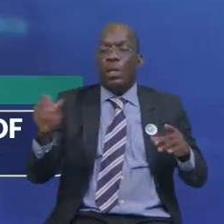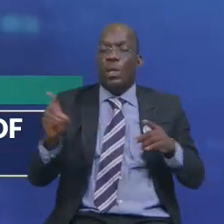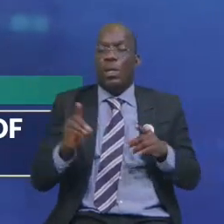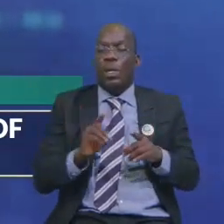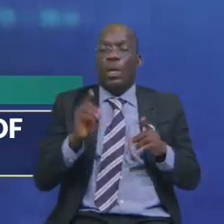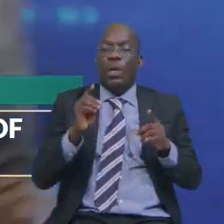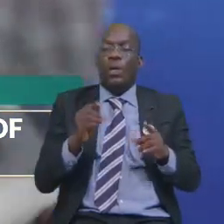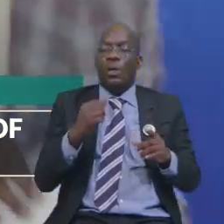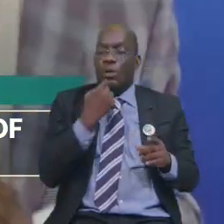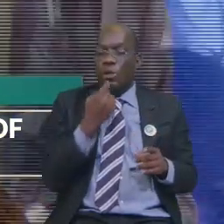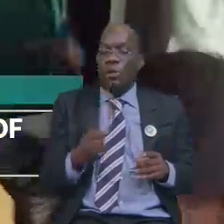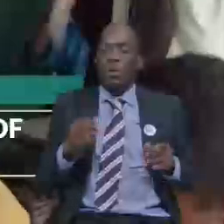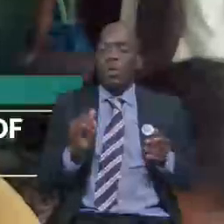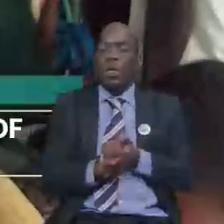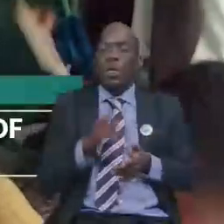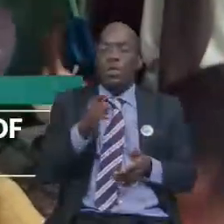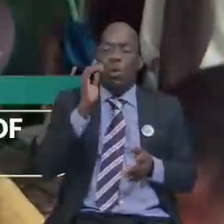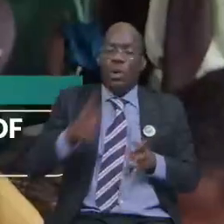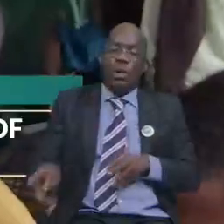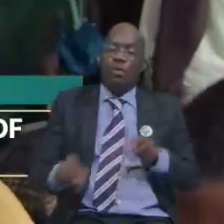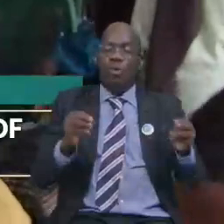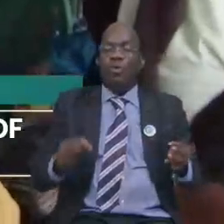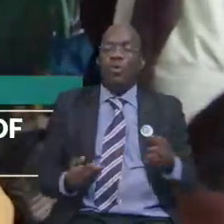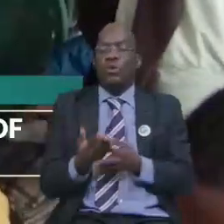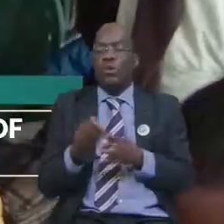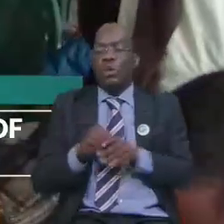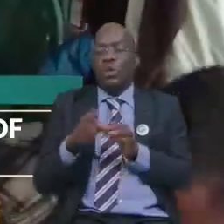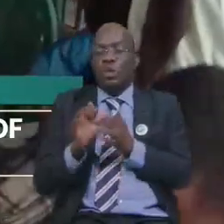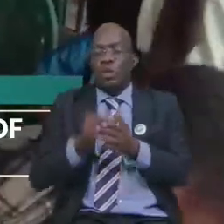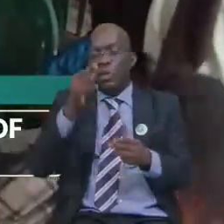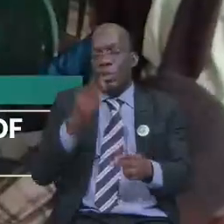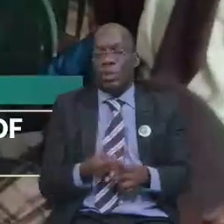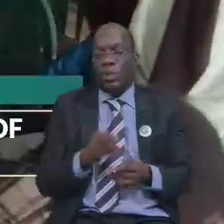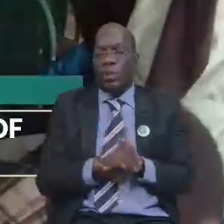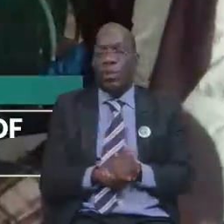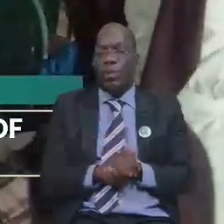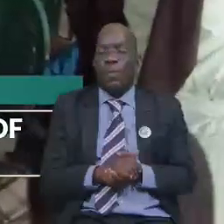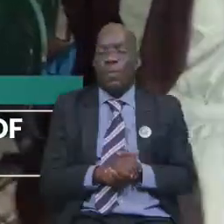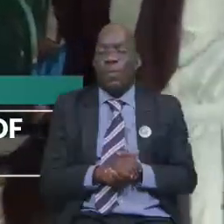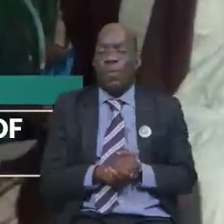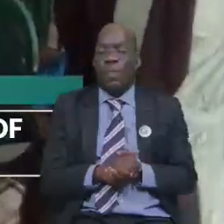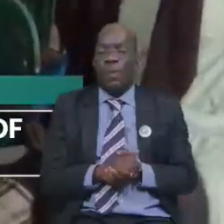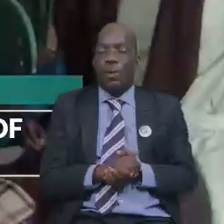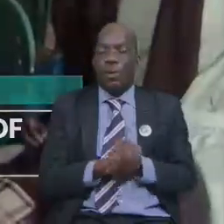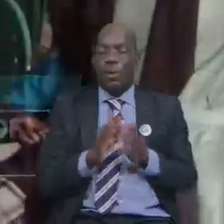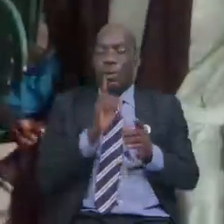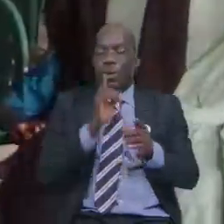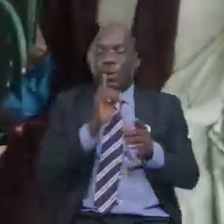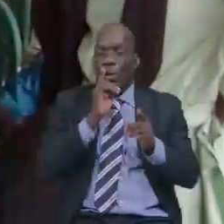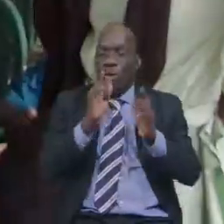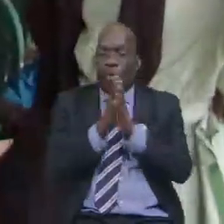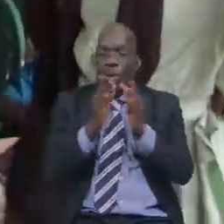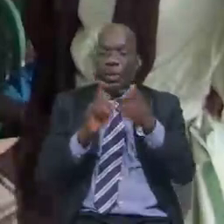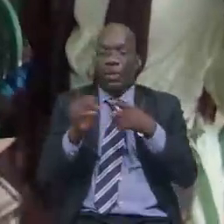will sail through in Jesus' name. Open your mouth and talk to the Lord